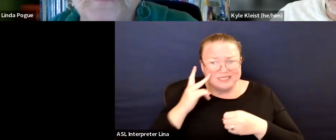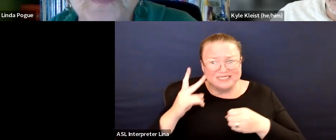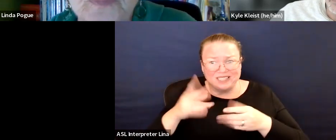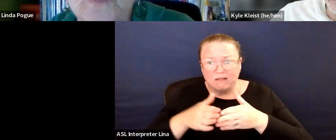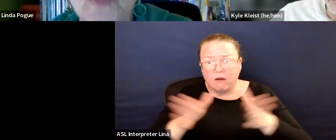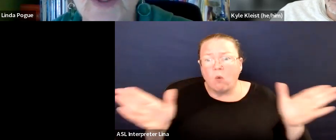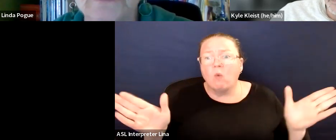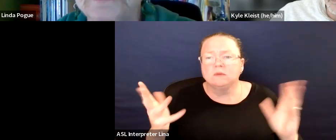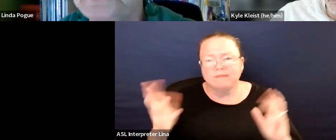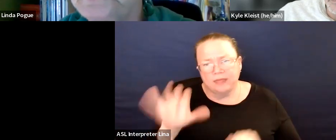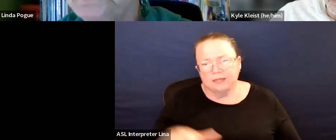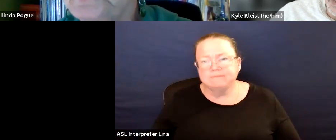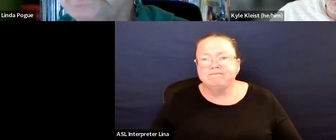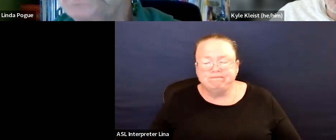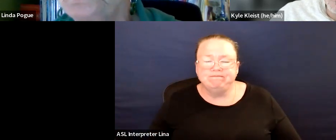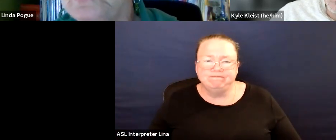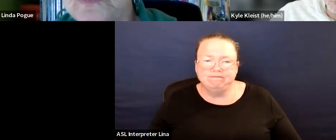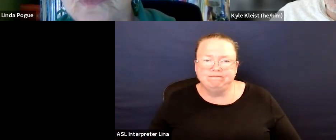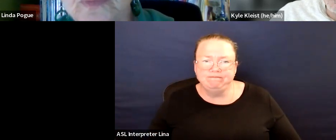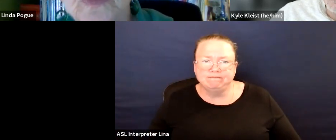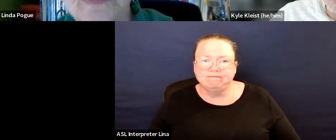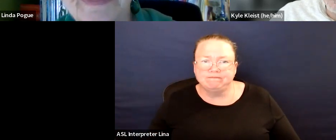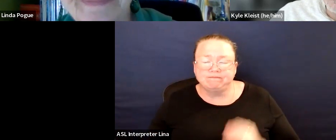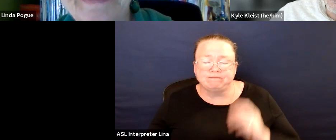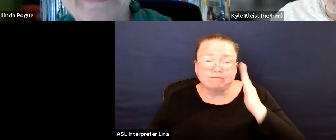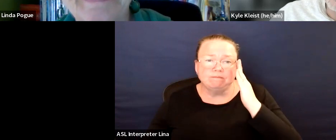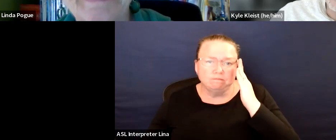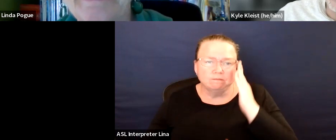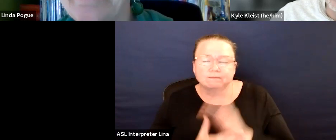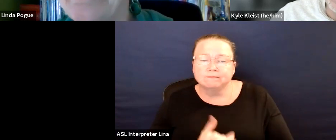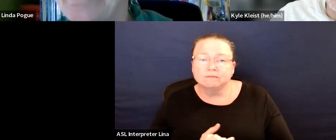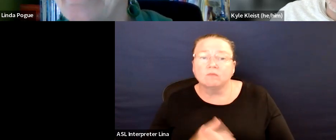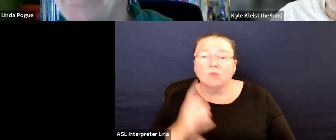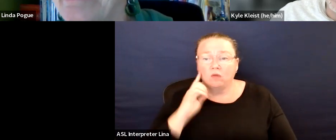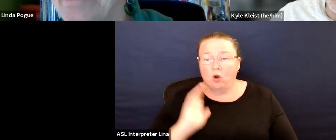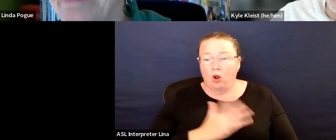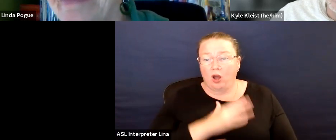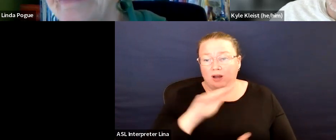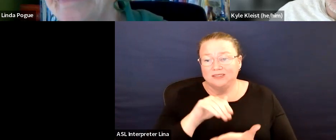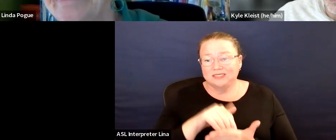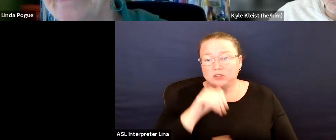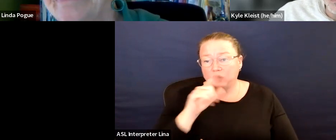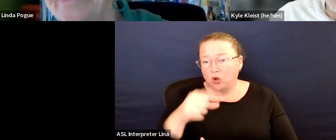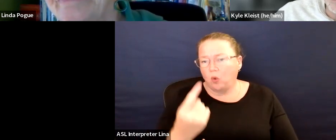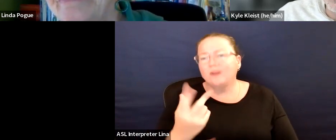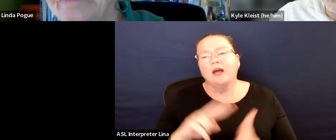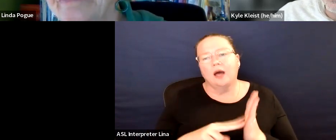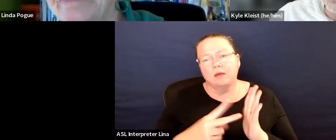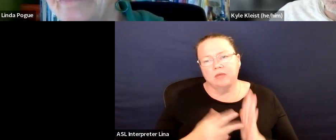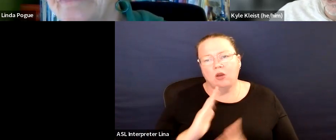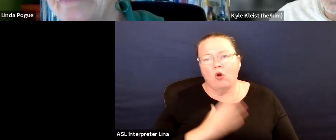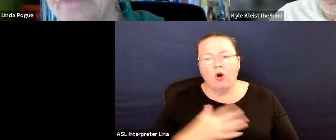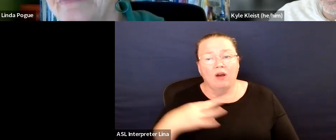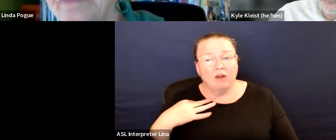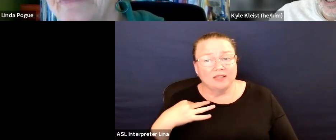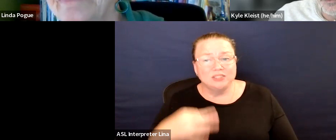Yeah. We I have mean, another one. for our center, I mean, it's not only, I mean, our volunteers